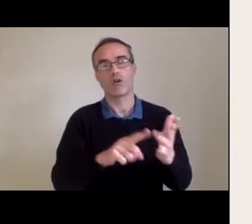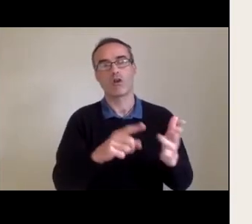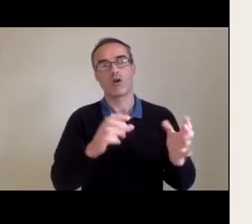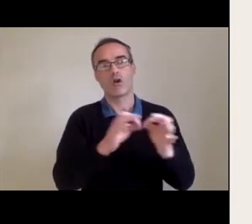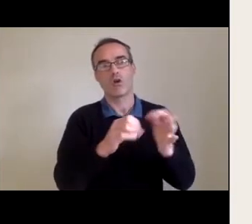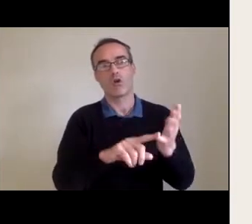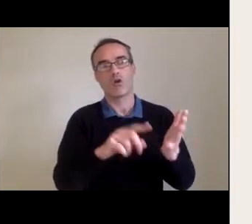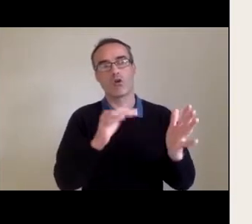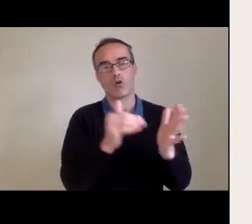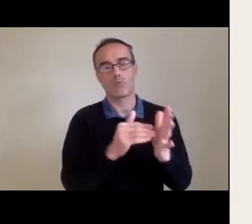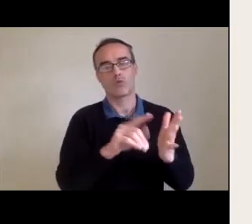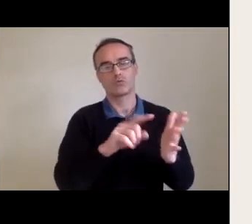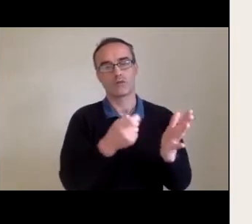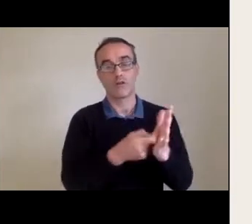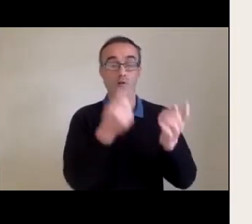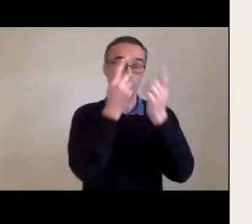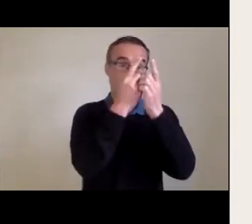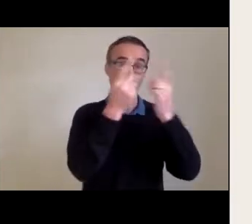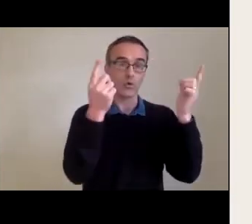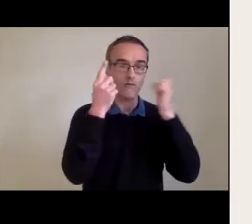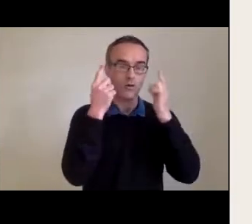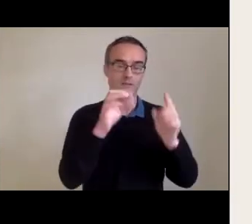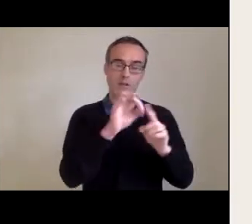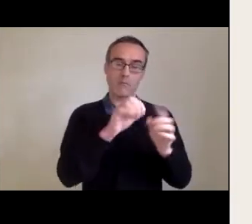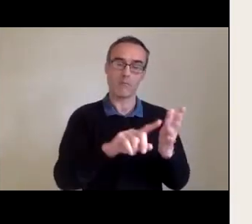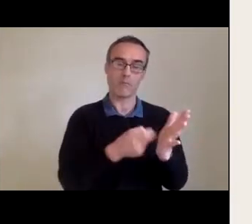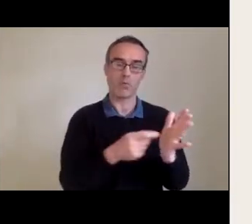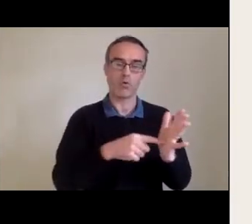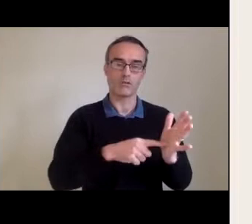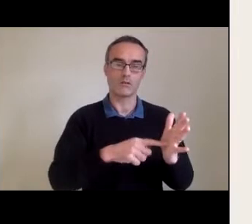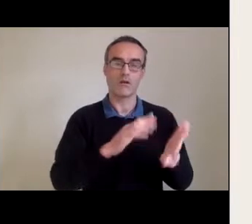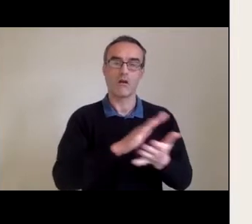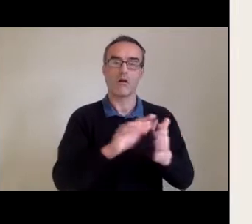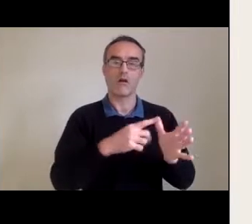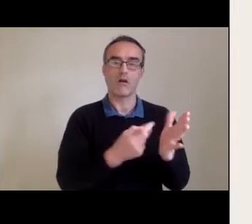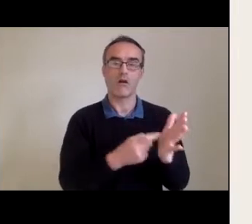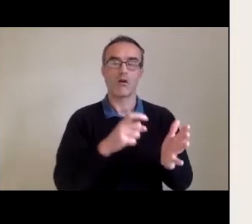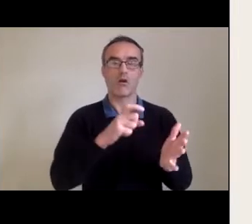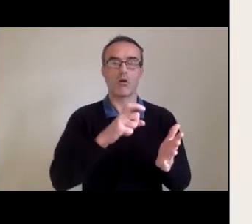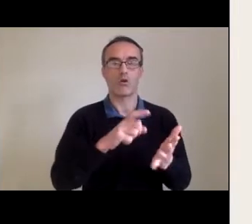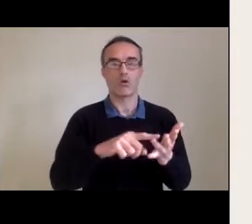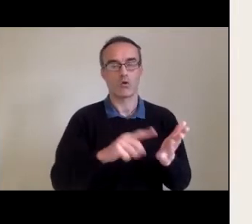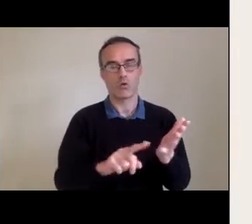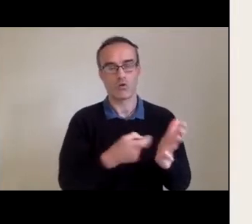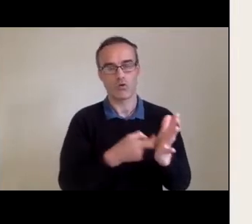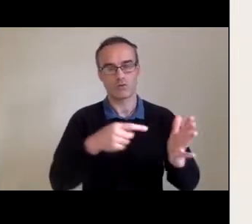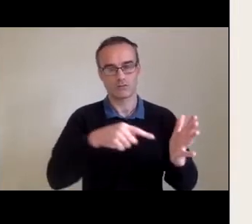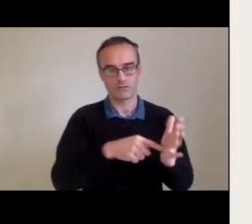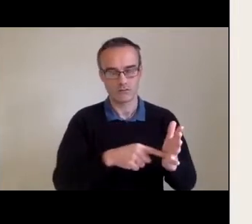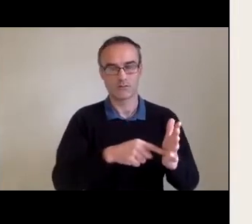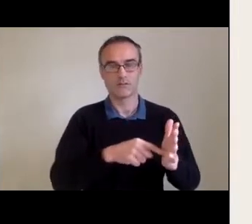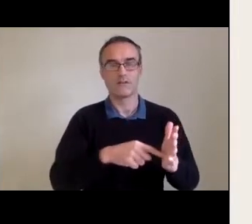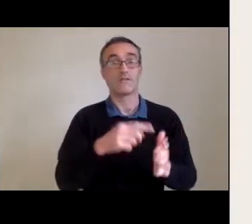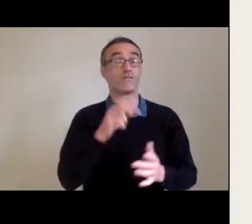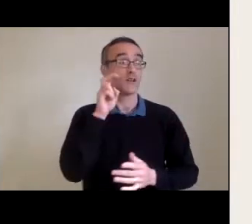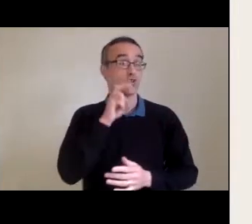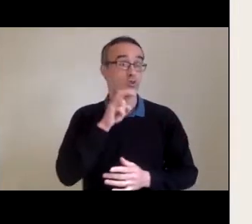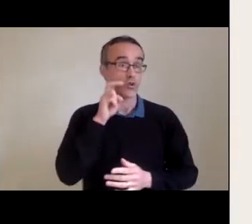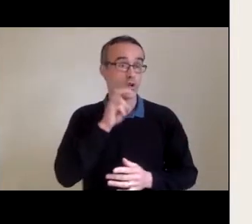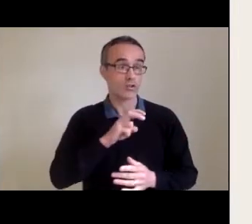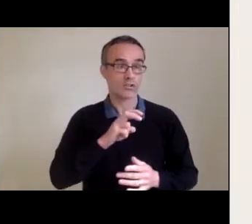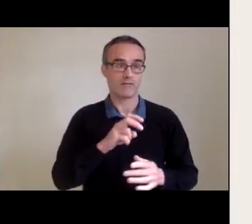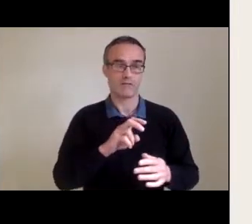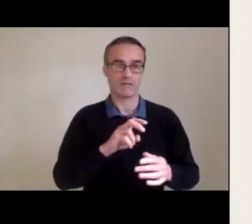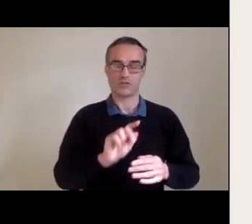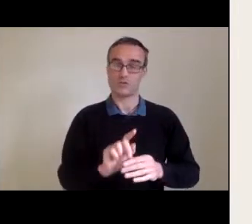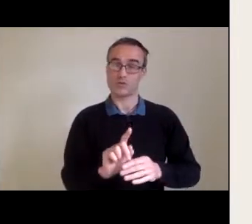University of Port Harcourt, and she became the first female president of the Chemical Society of Nigeria in the 37 years of its existence